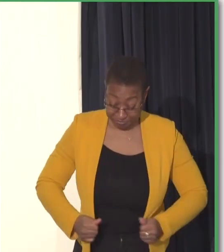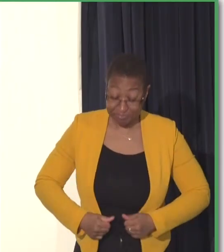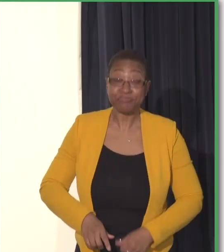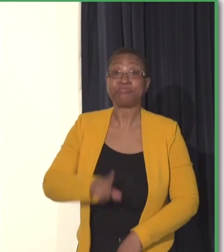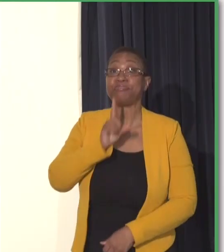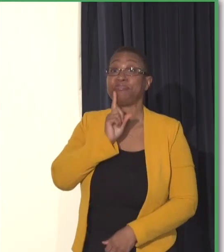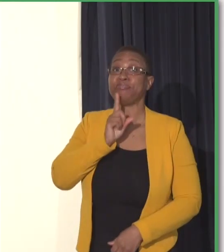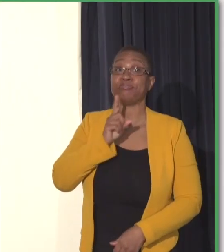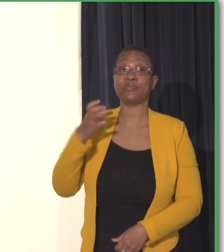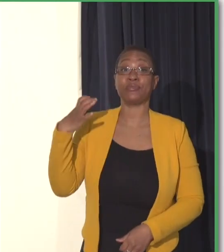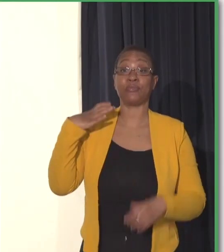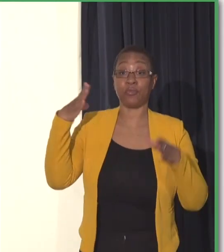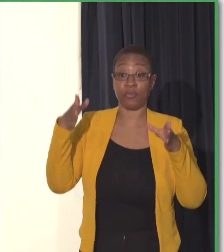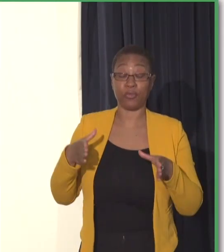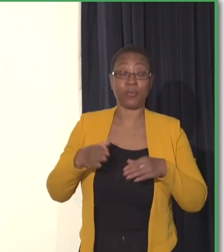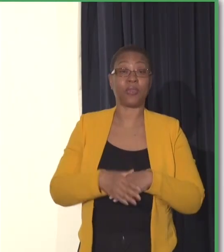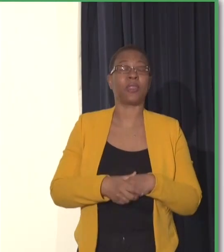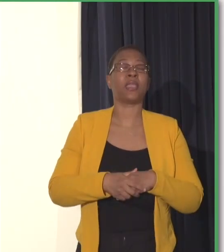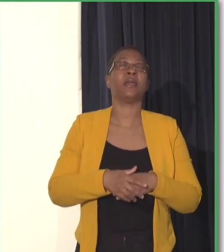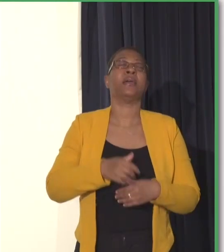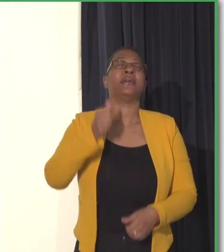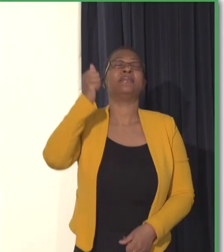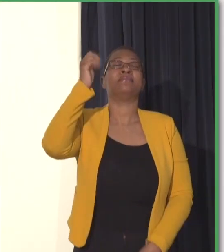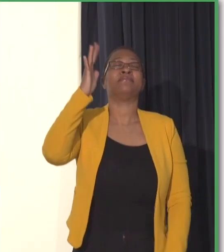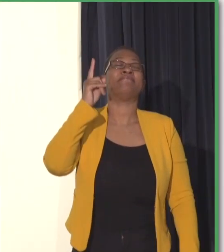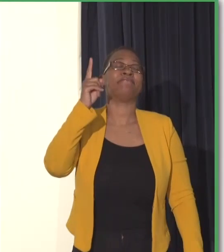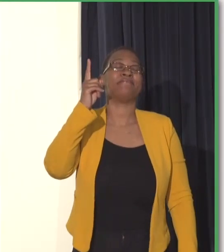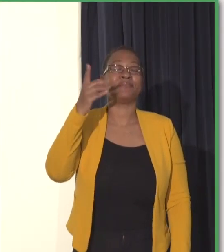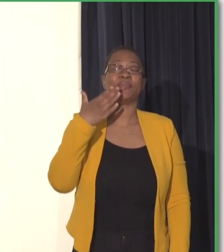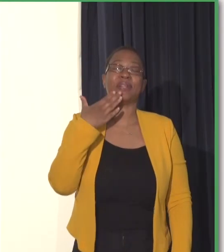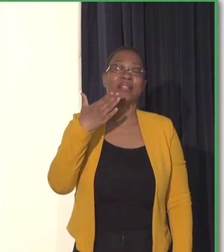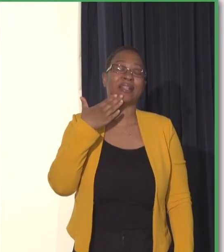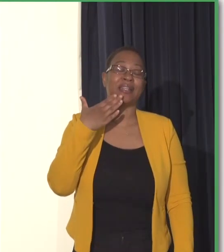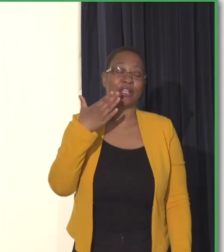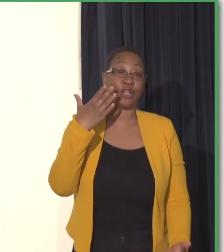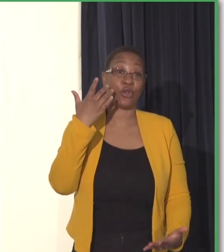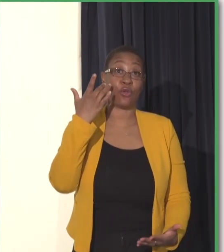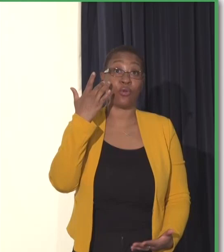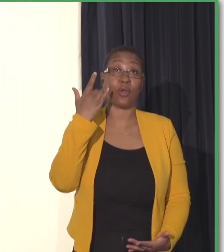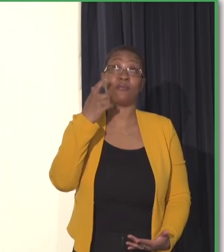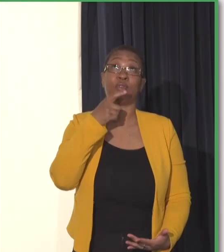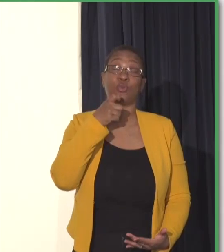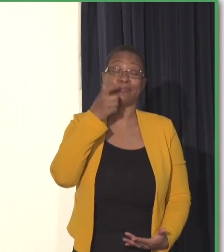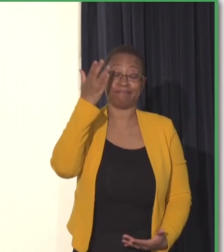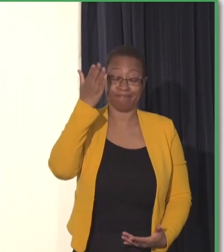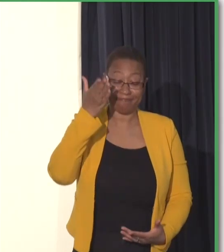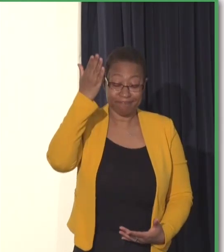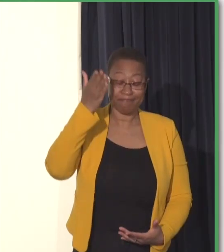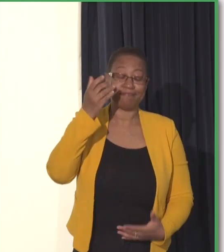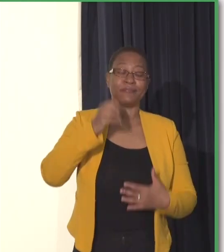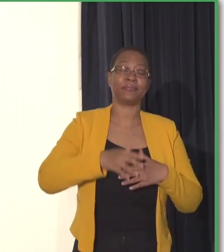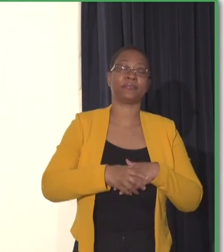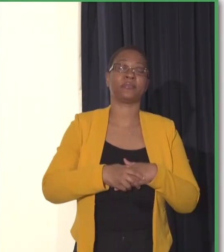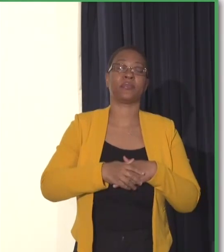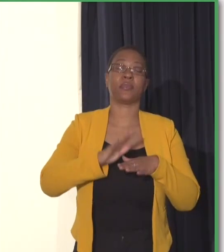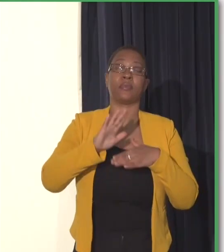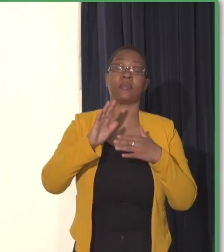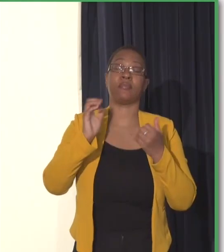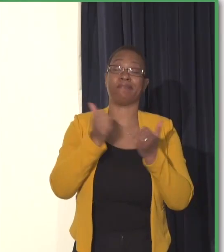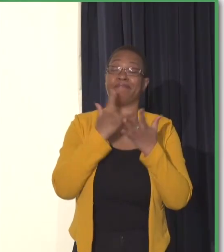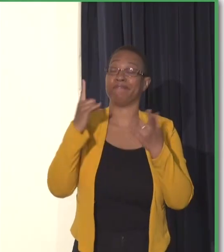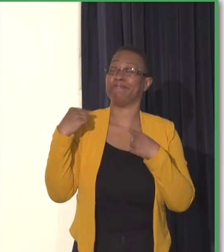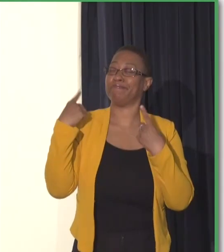Sure, Mr. Chair. Father, we thank you right now for who you are and all you've